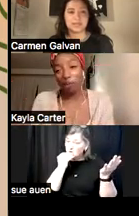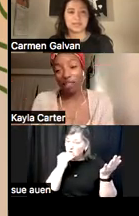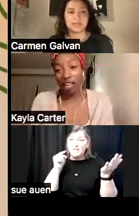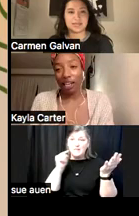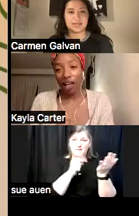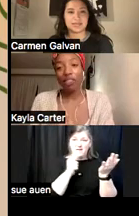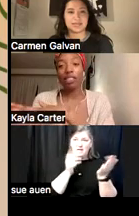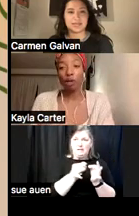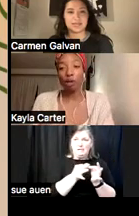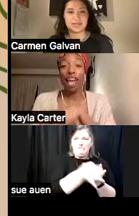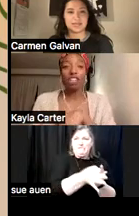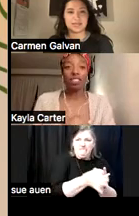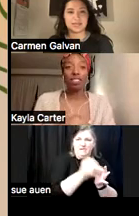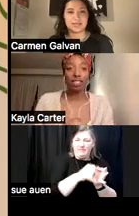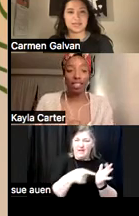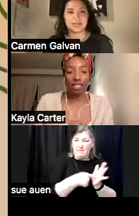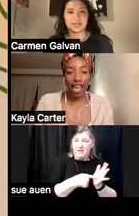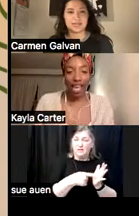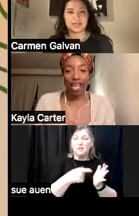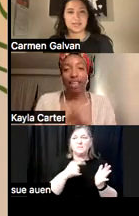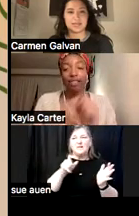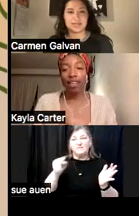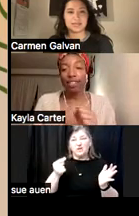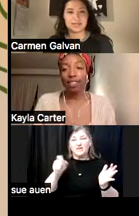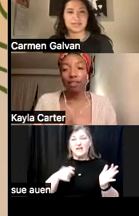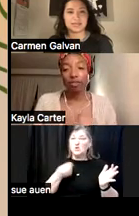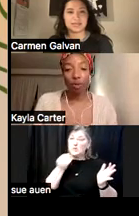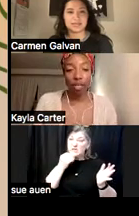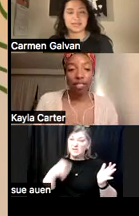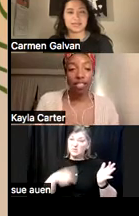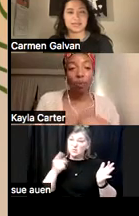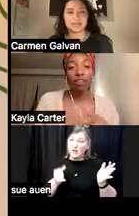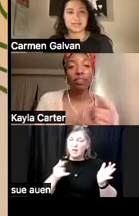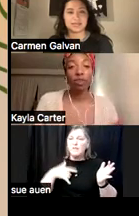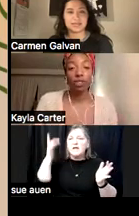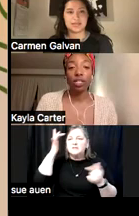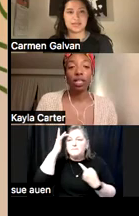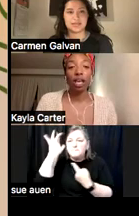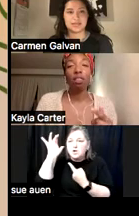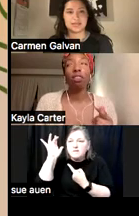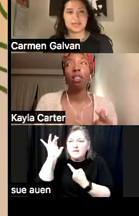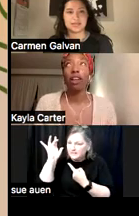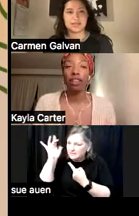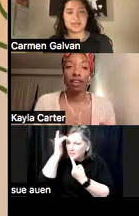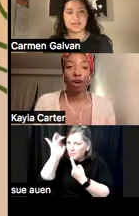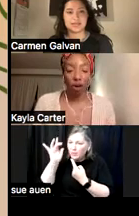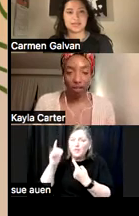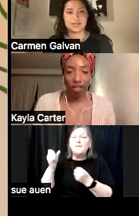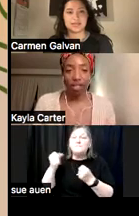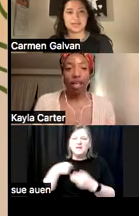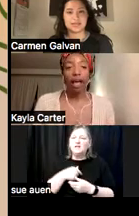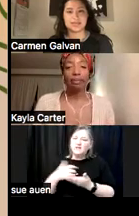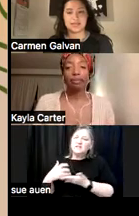could be a bit late on this bill, but I actually need to eat today. That is a level of brilliance that we have, unfortunately, a lot of us have